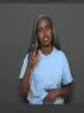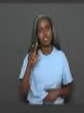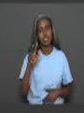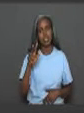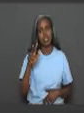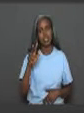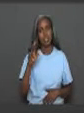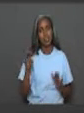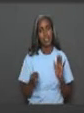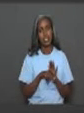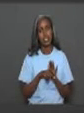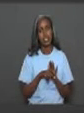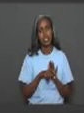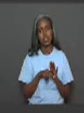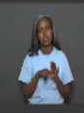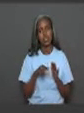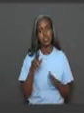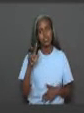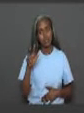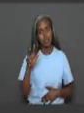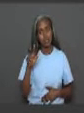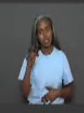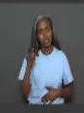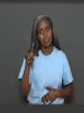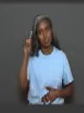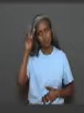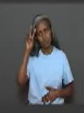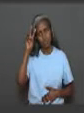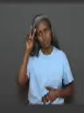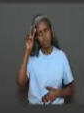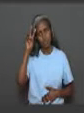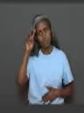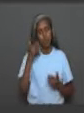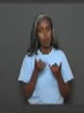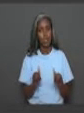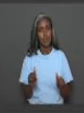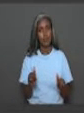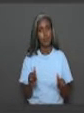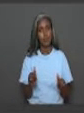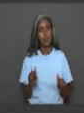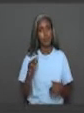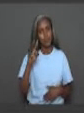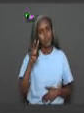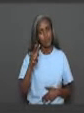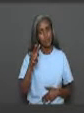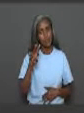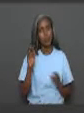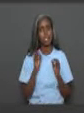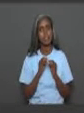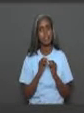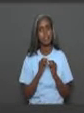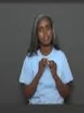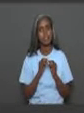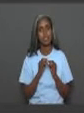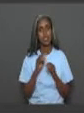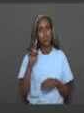3 minus 3x squared over 2 plus